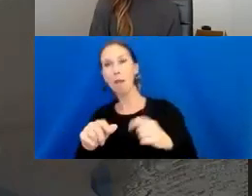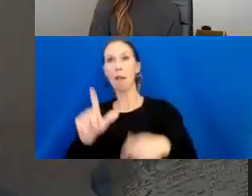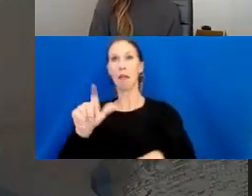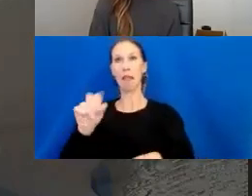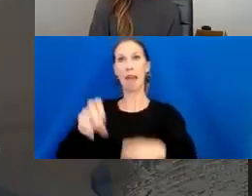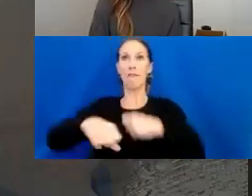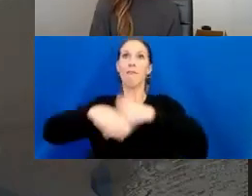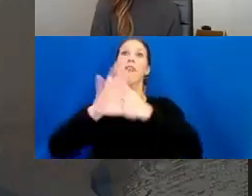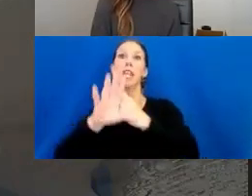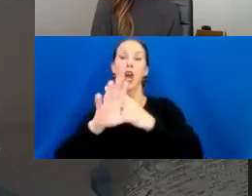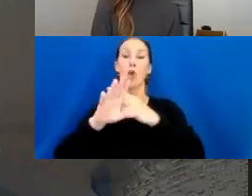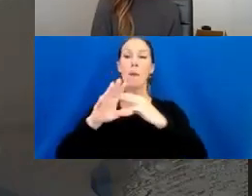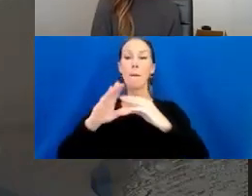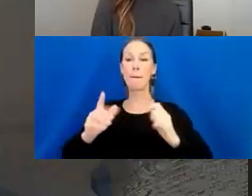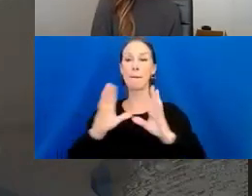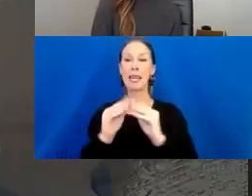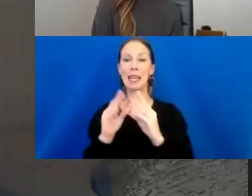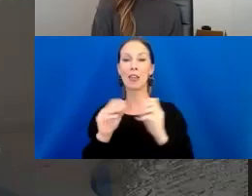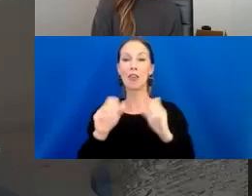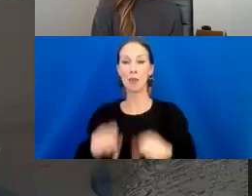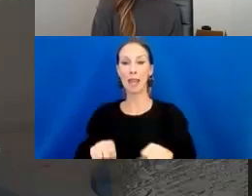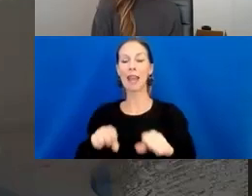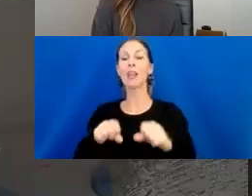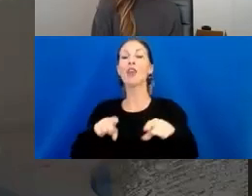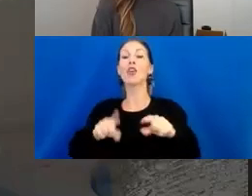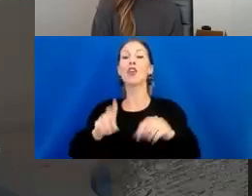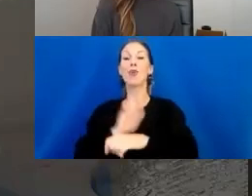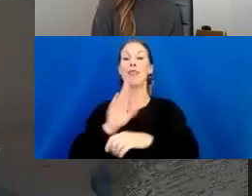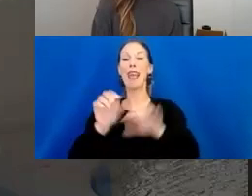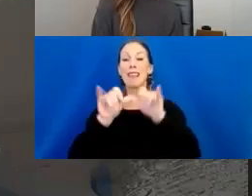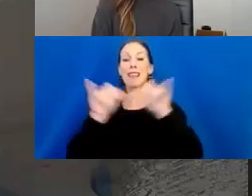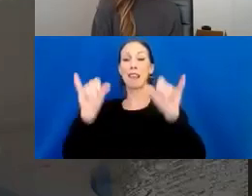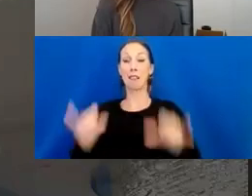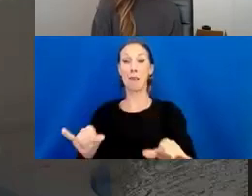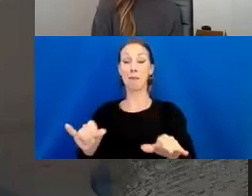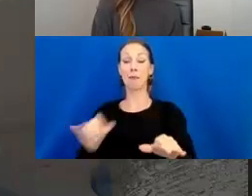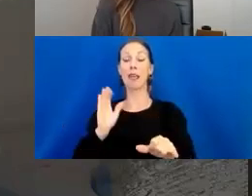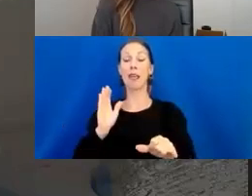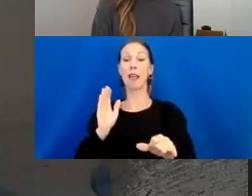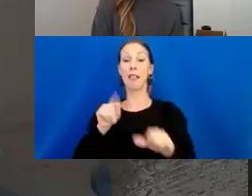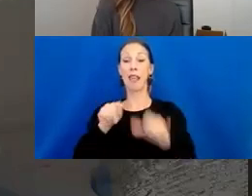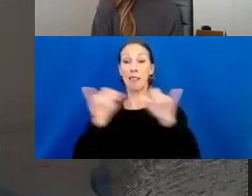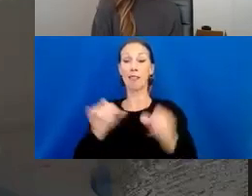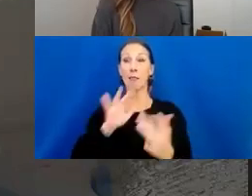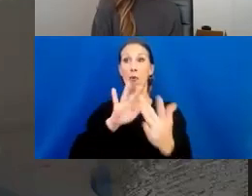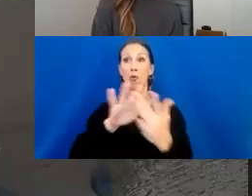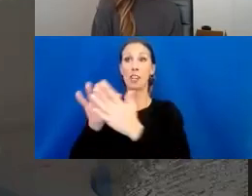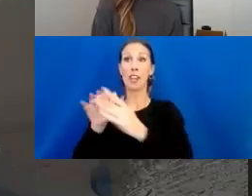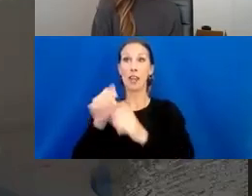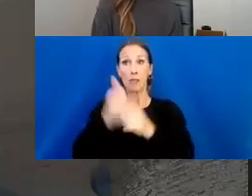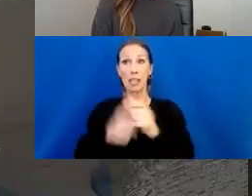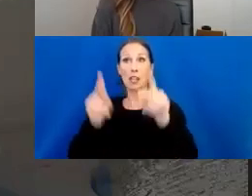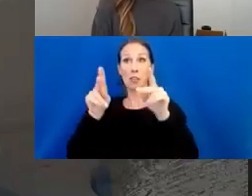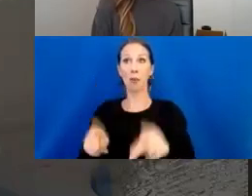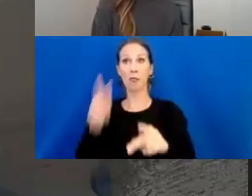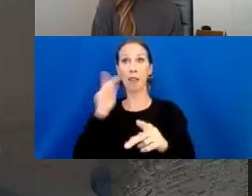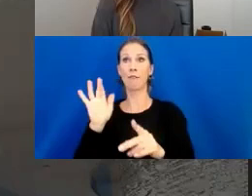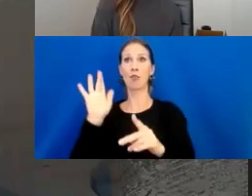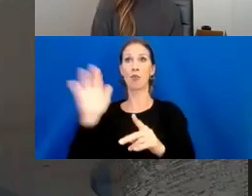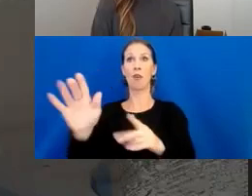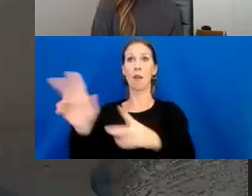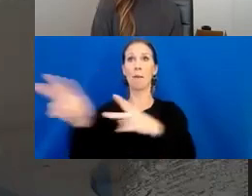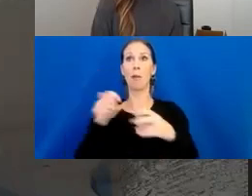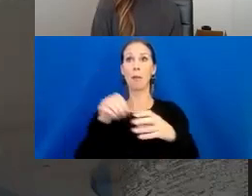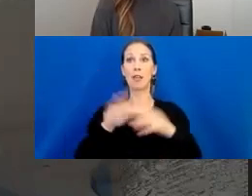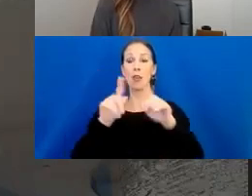you know, within the system. It will reach out to each of those persons when you pull them into your screen and say, can